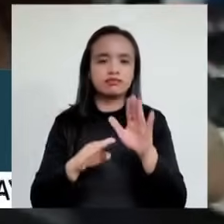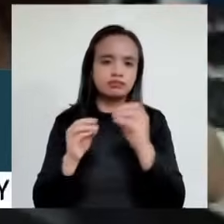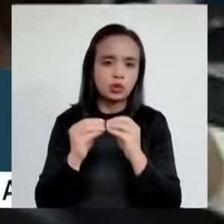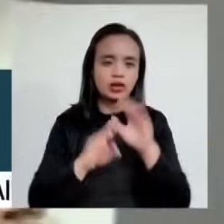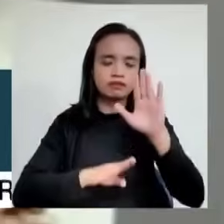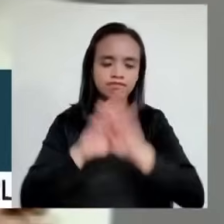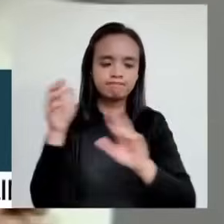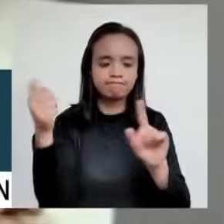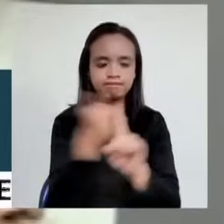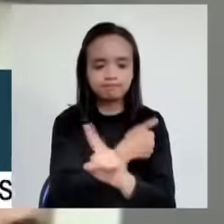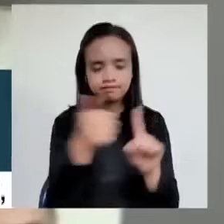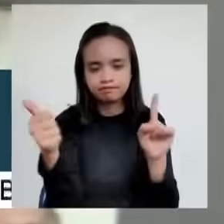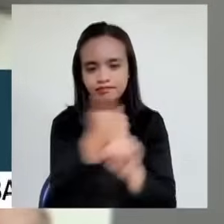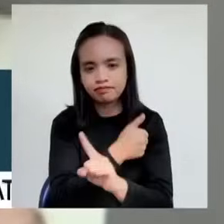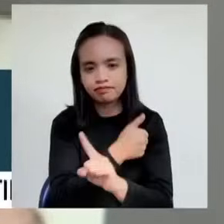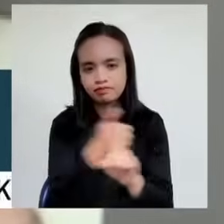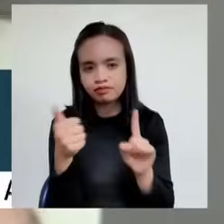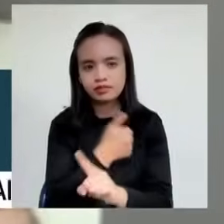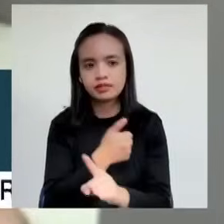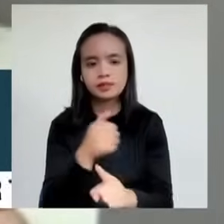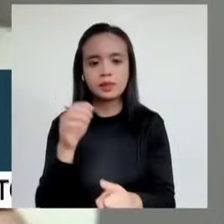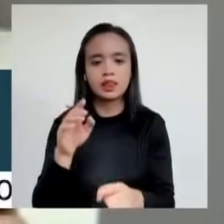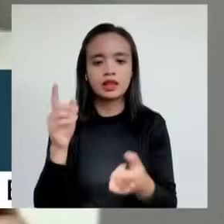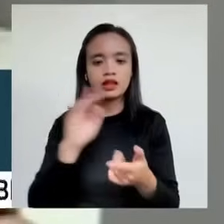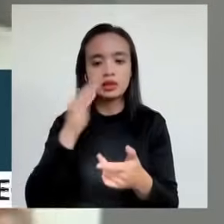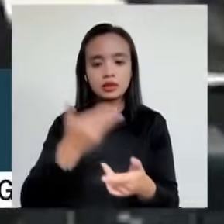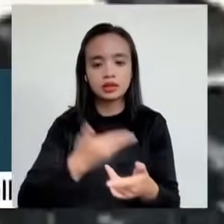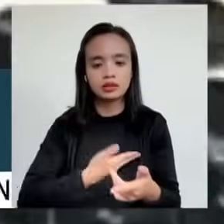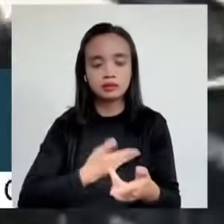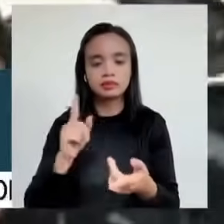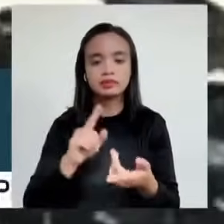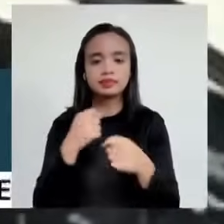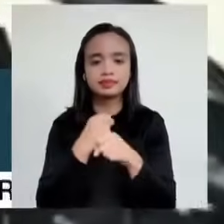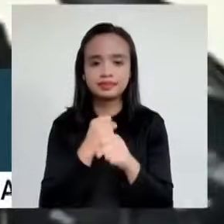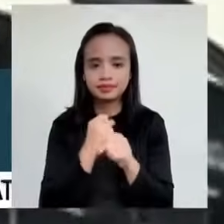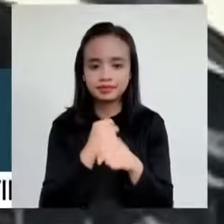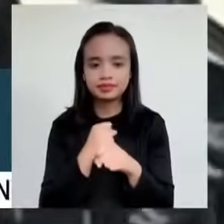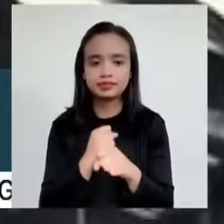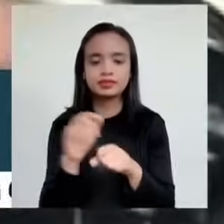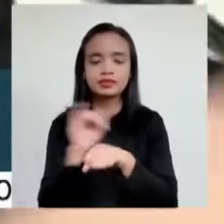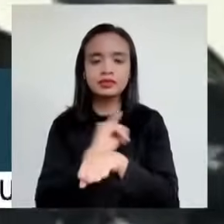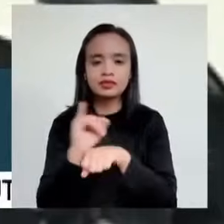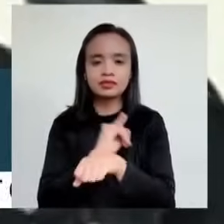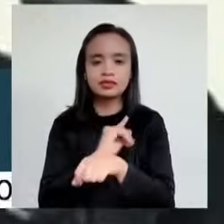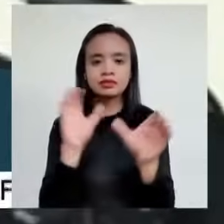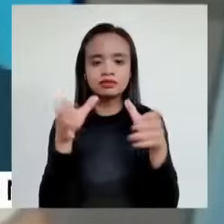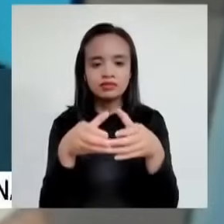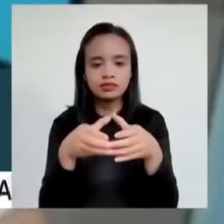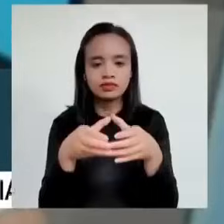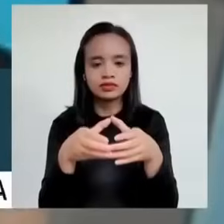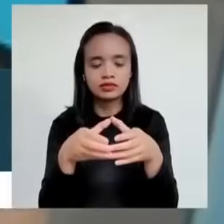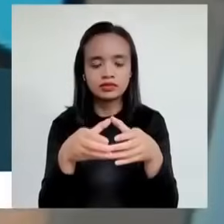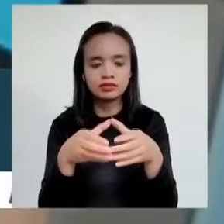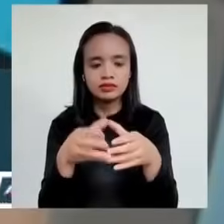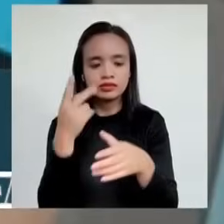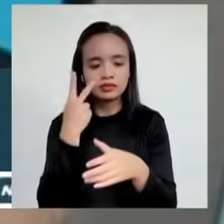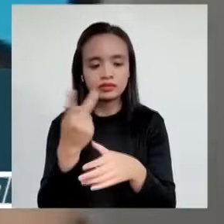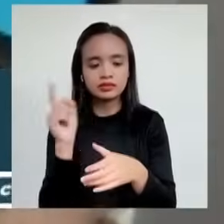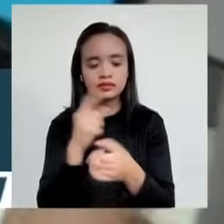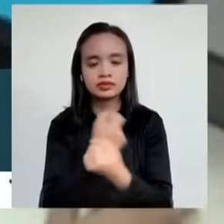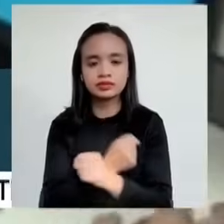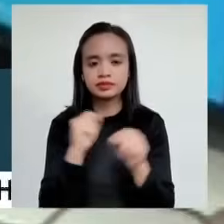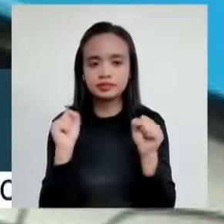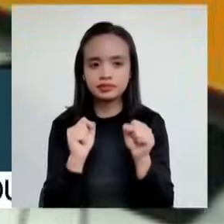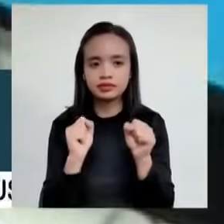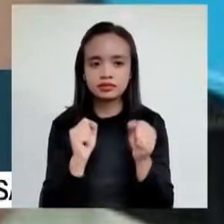process outsourcing sector also welcomes the development. Industry group Be Glad says this would safeguard the rights of workers